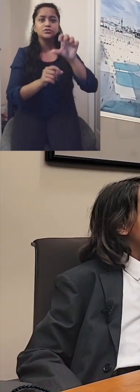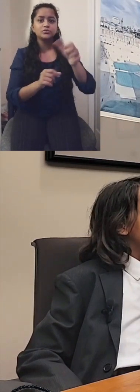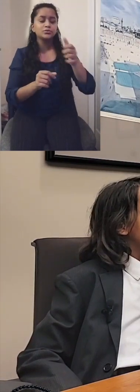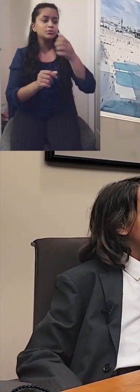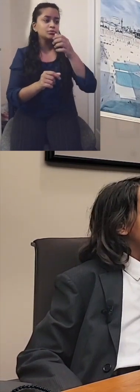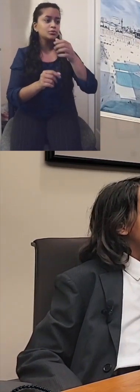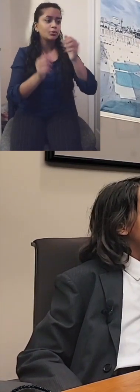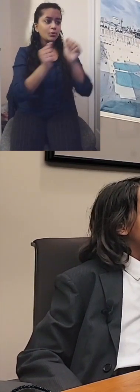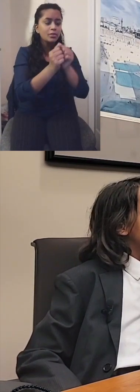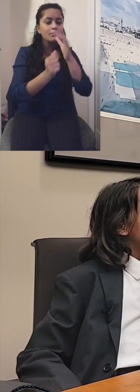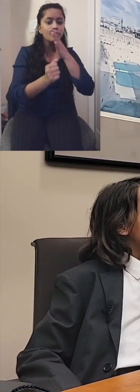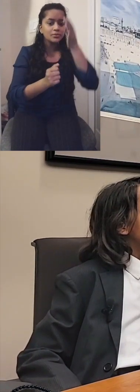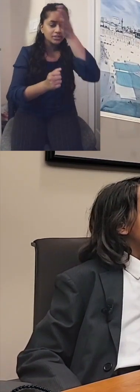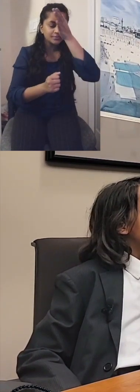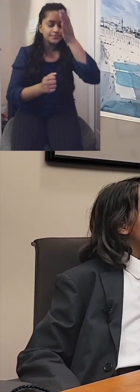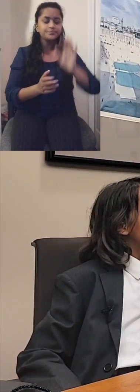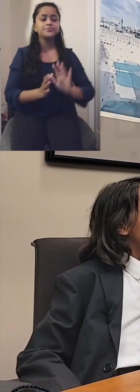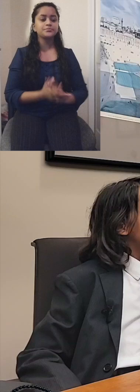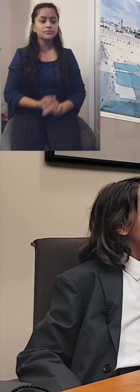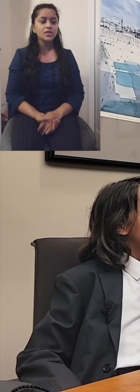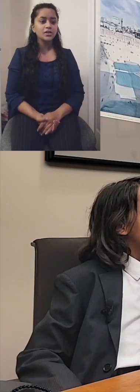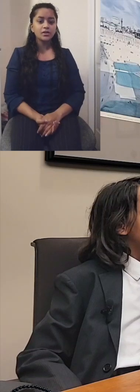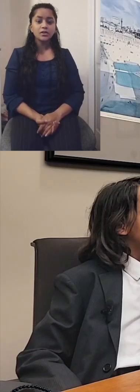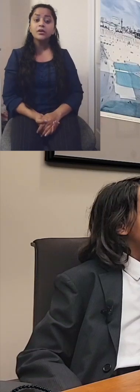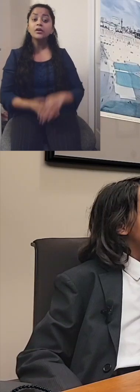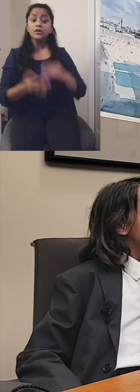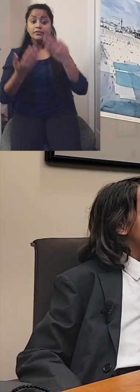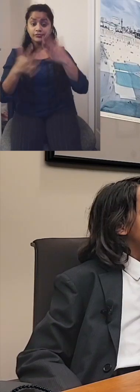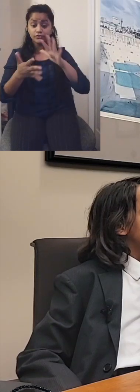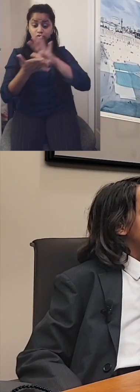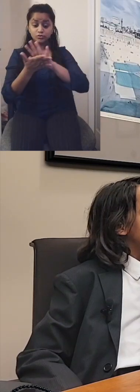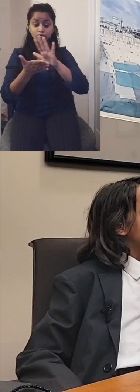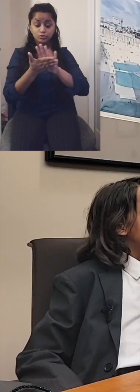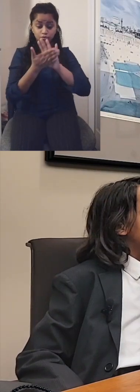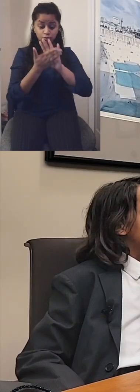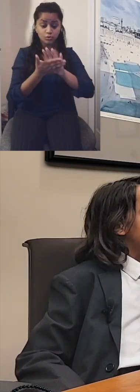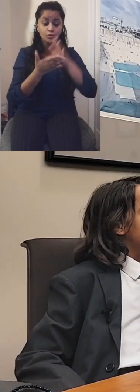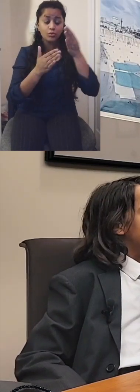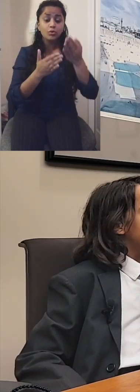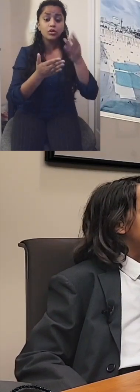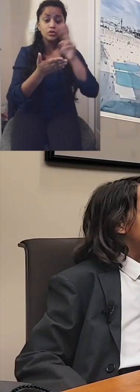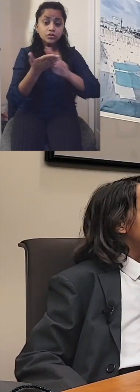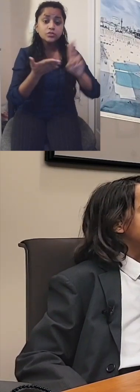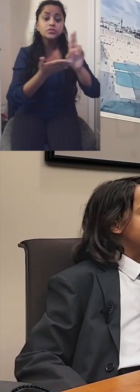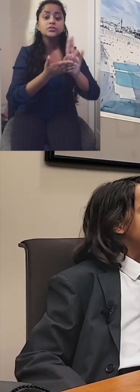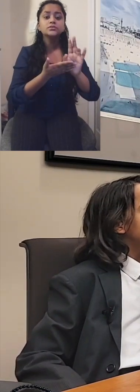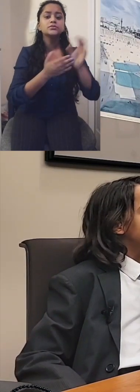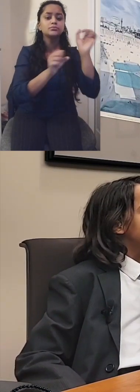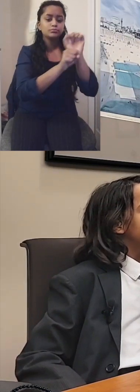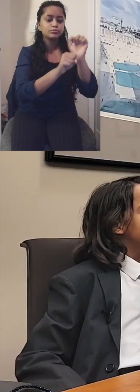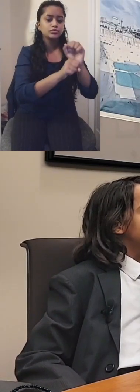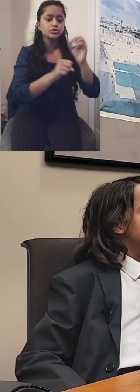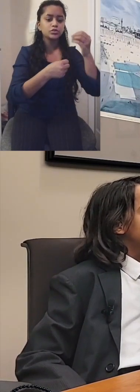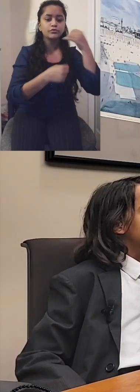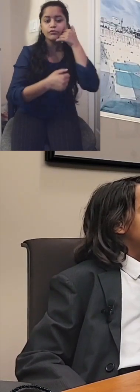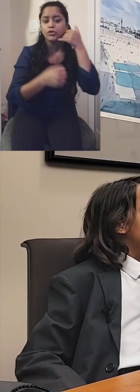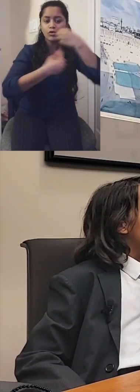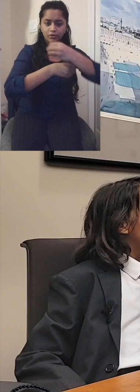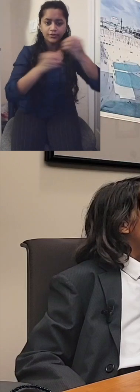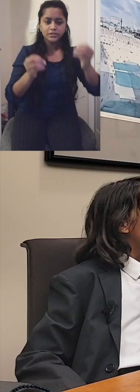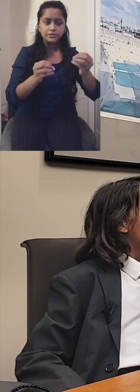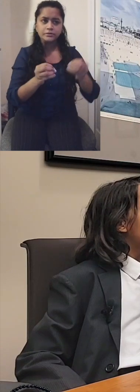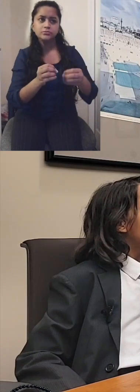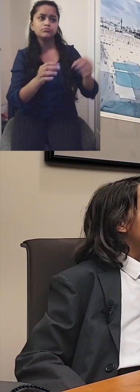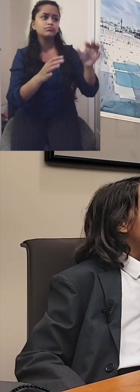I joined the Foreign Office. So I've actually been working in the same institution for like more than 35 years